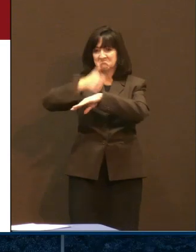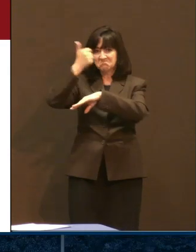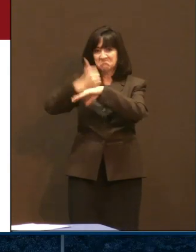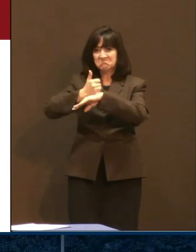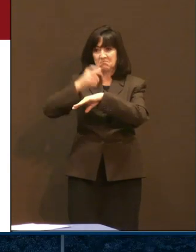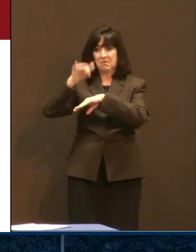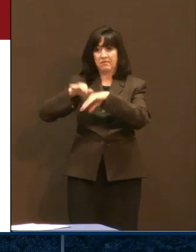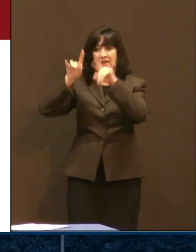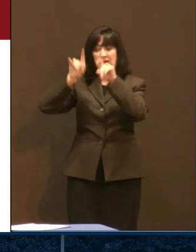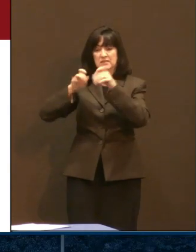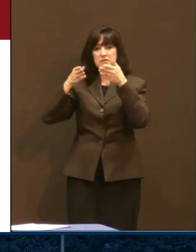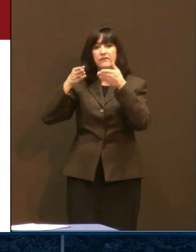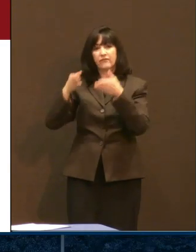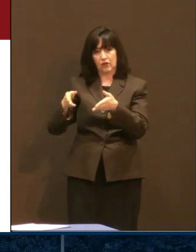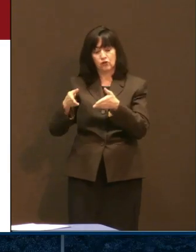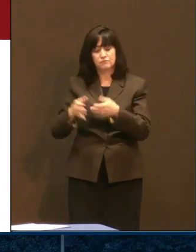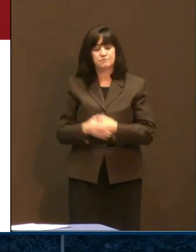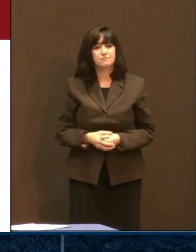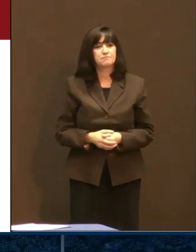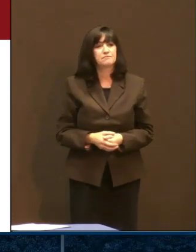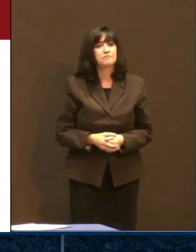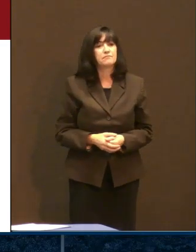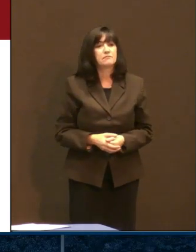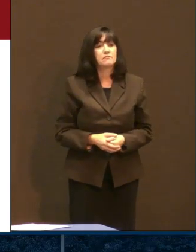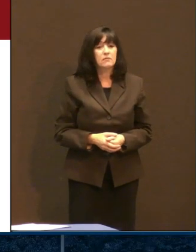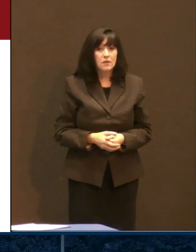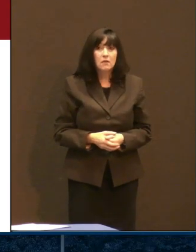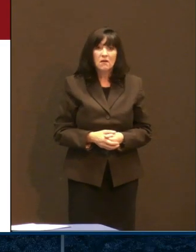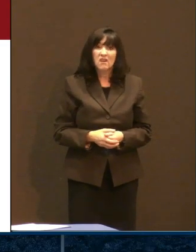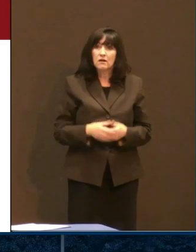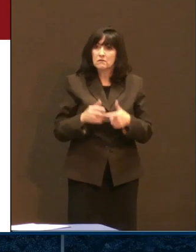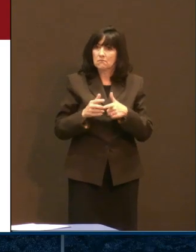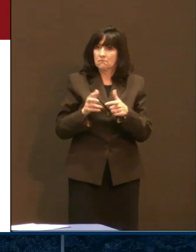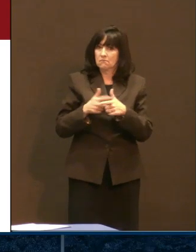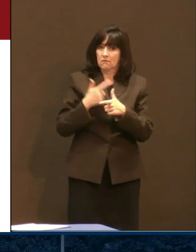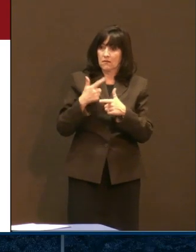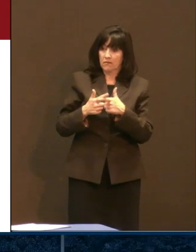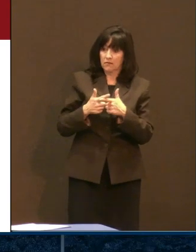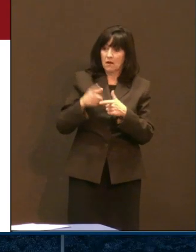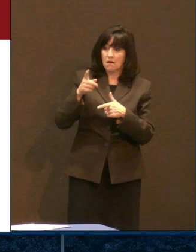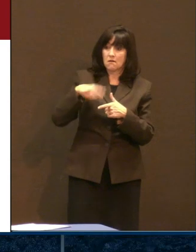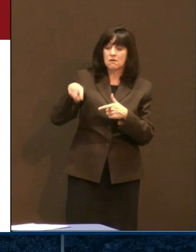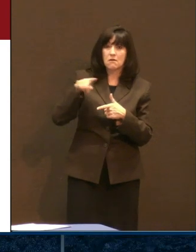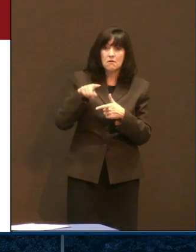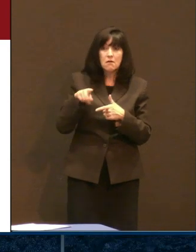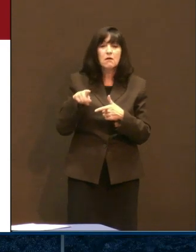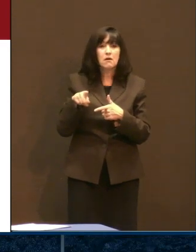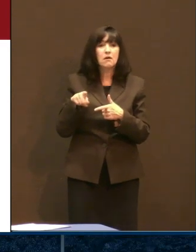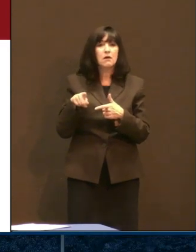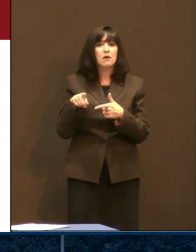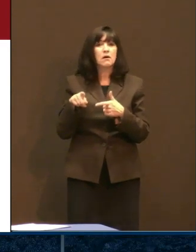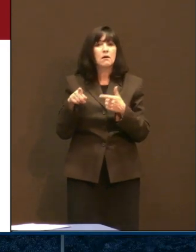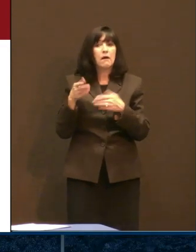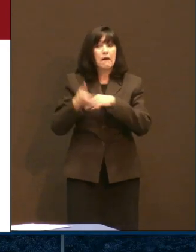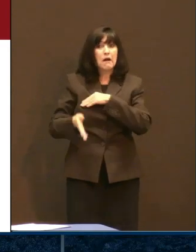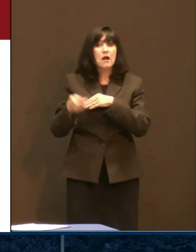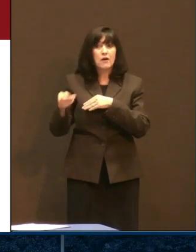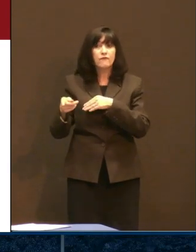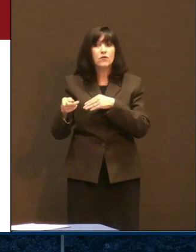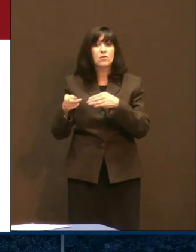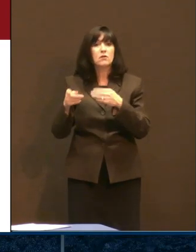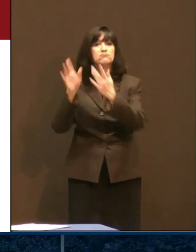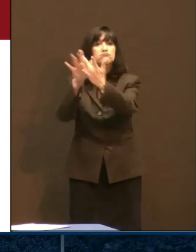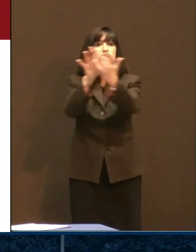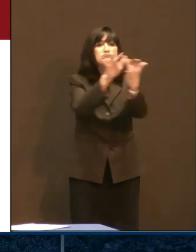doing tests and the social service activities. With that became a very comprehensive outreach message, because we wanted to make sure we got the message